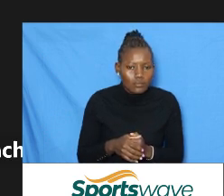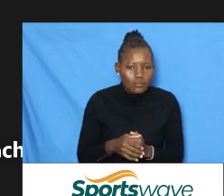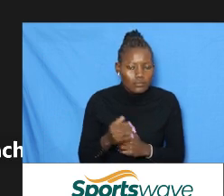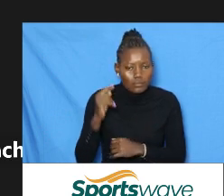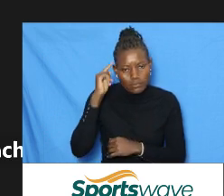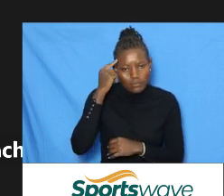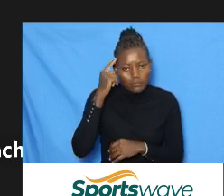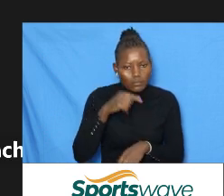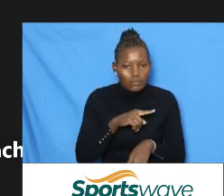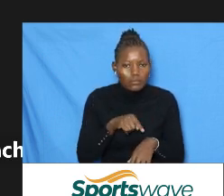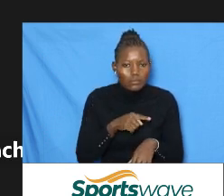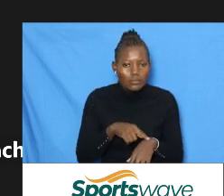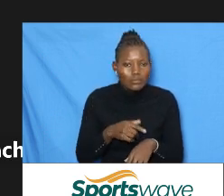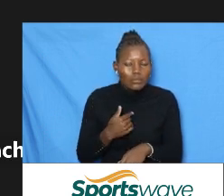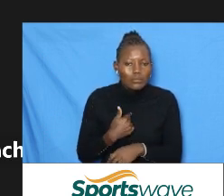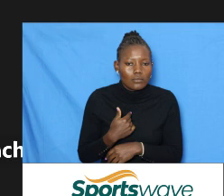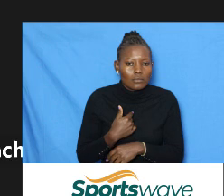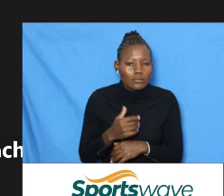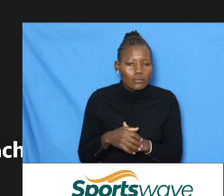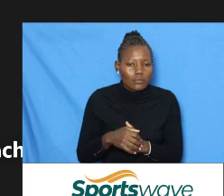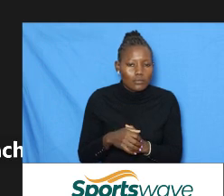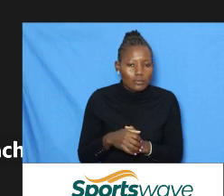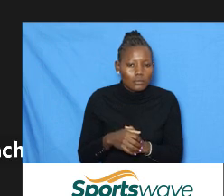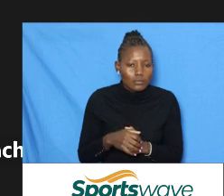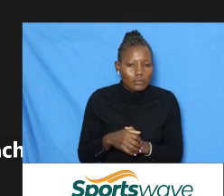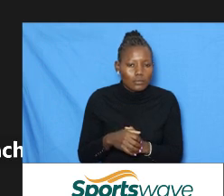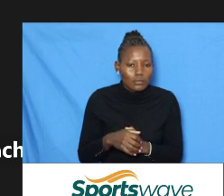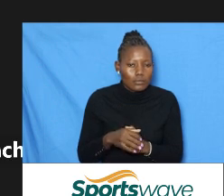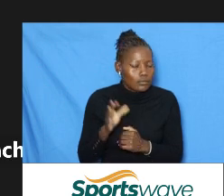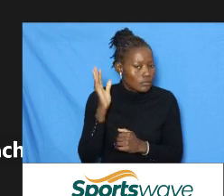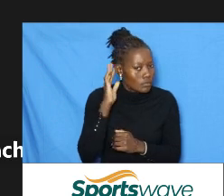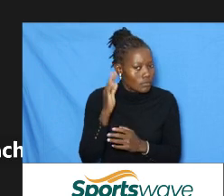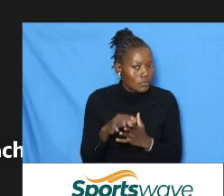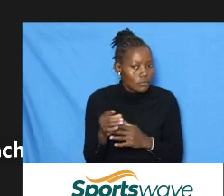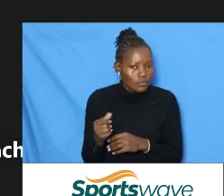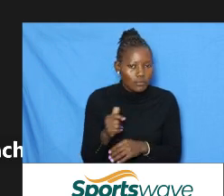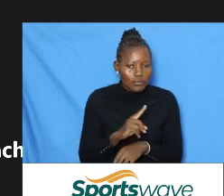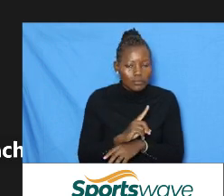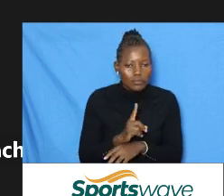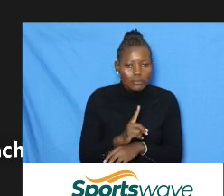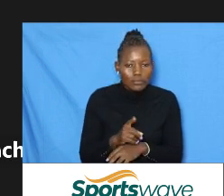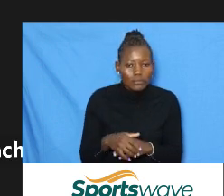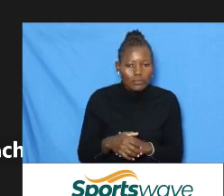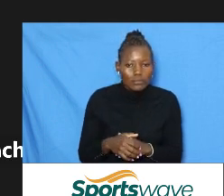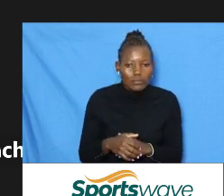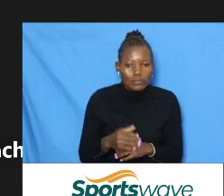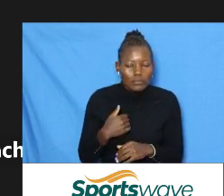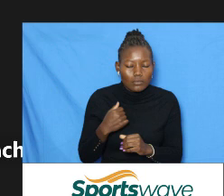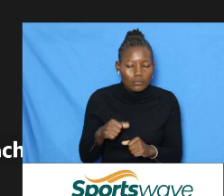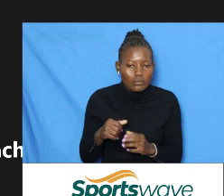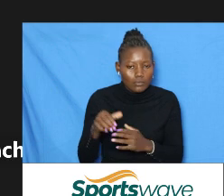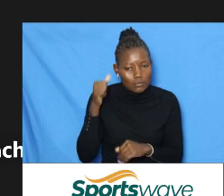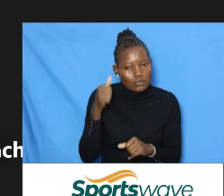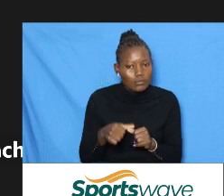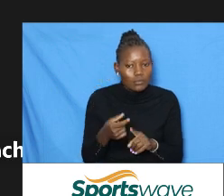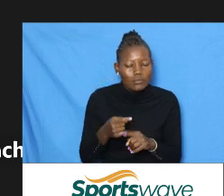think when I had Zit Harrison contributing a few minutes ago, and I can remember from my